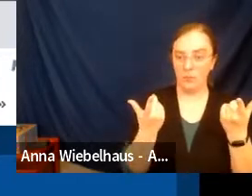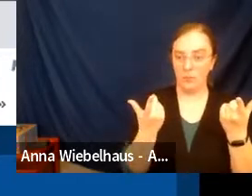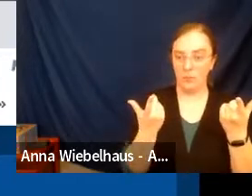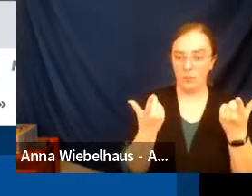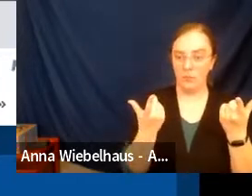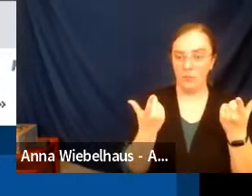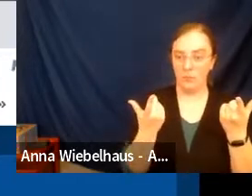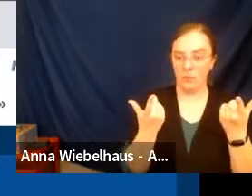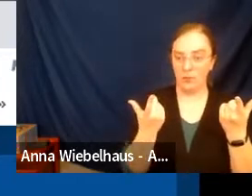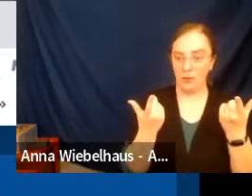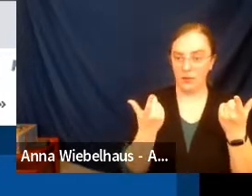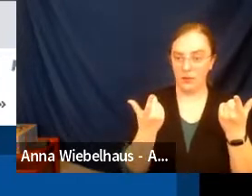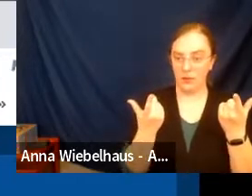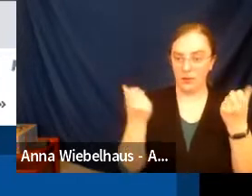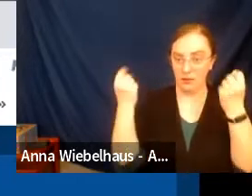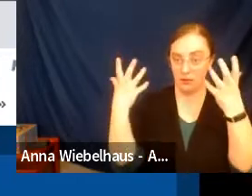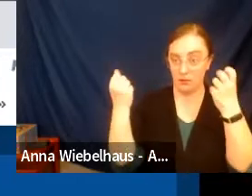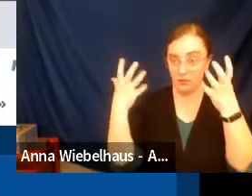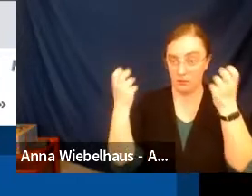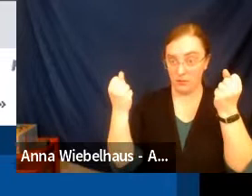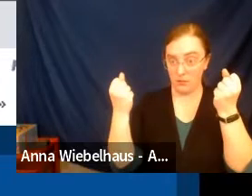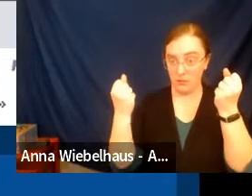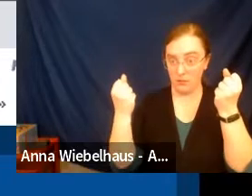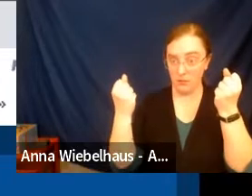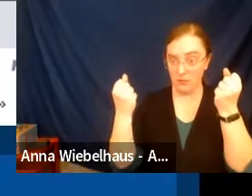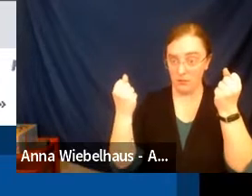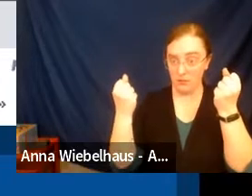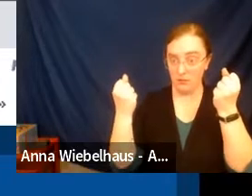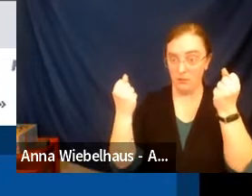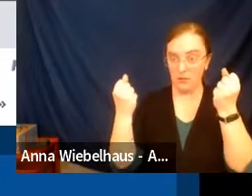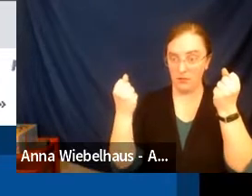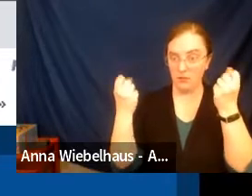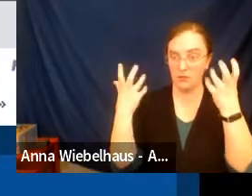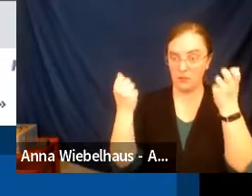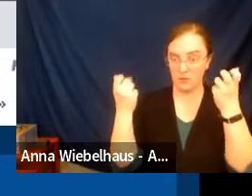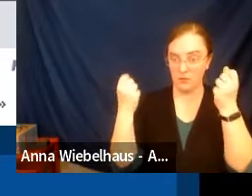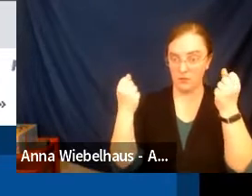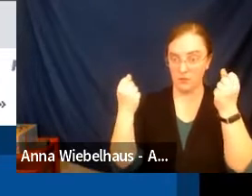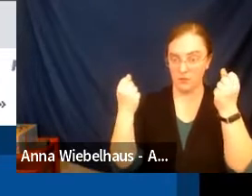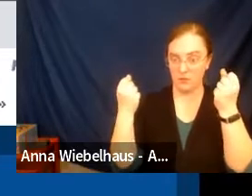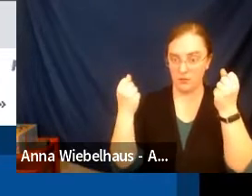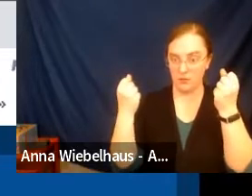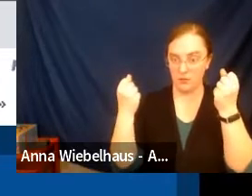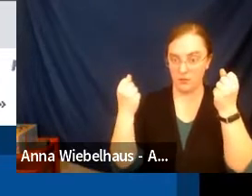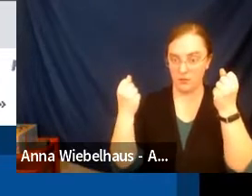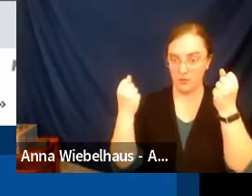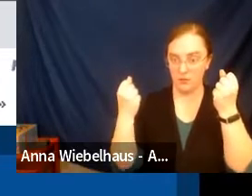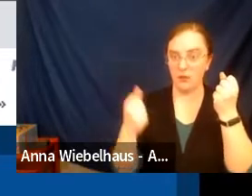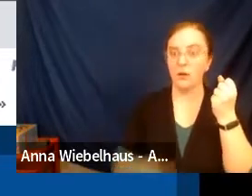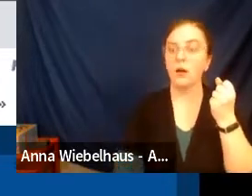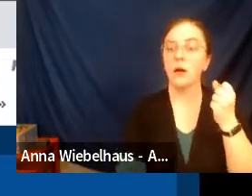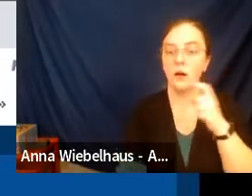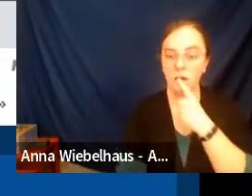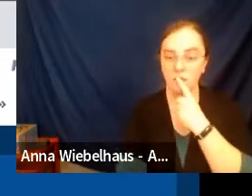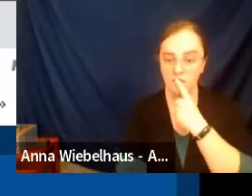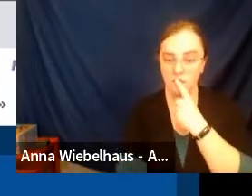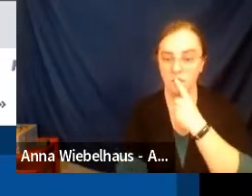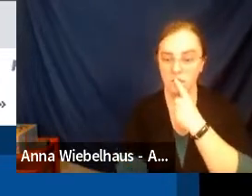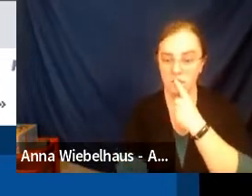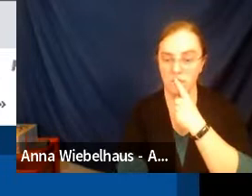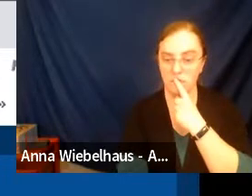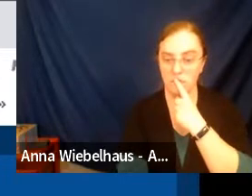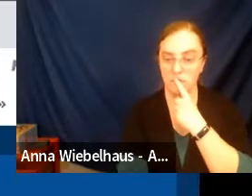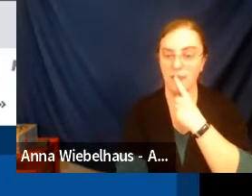you, collaborate with families, and encourage that. And we're also here to celebrate this amazing, fun milestone that